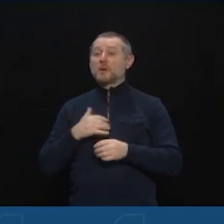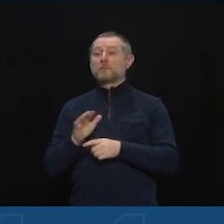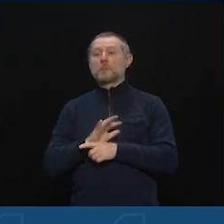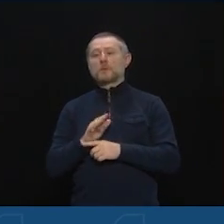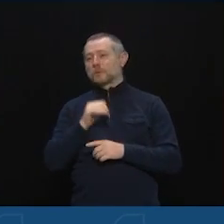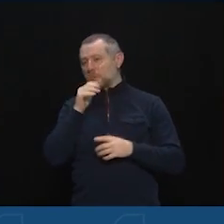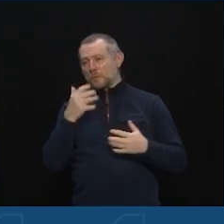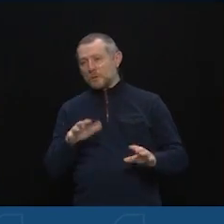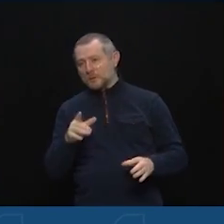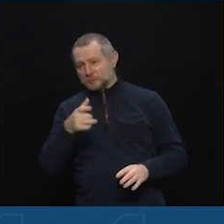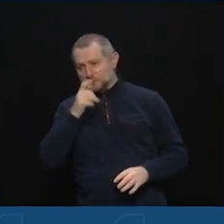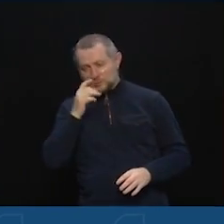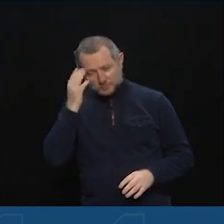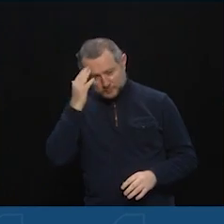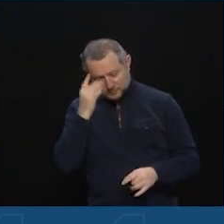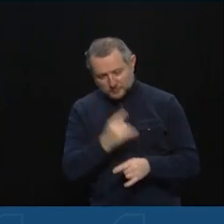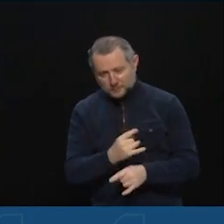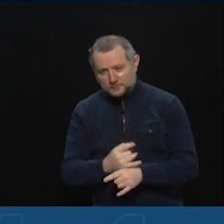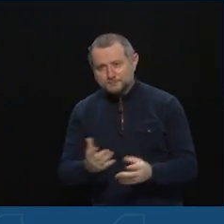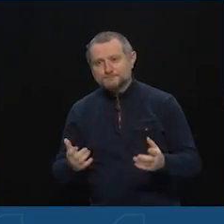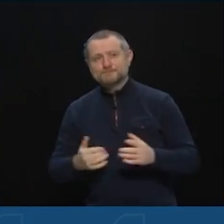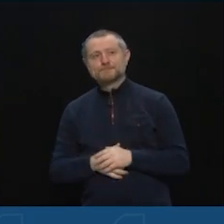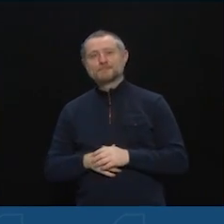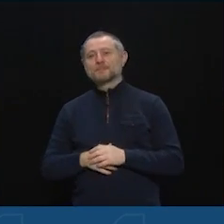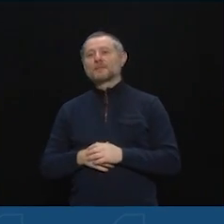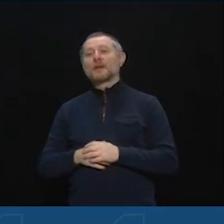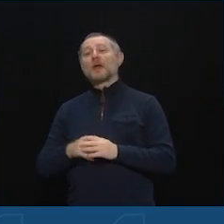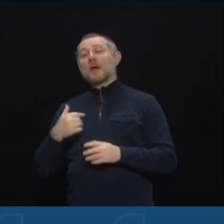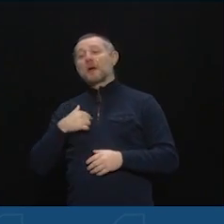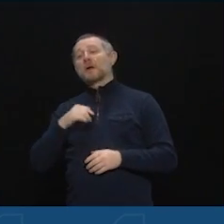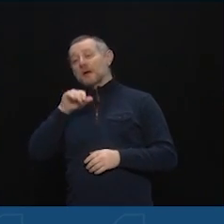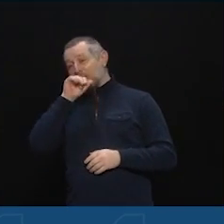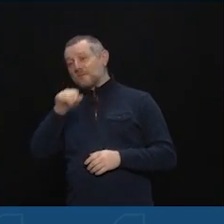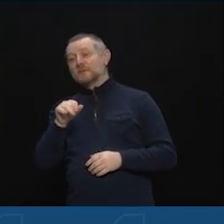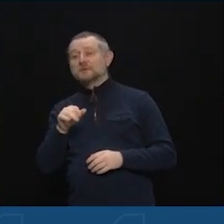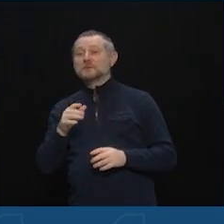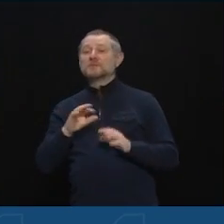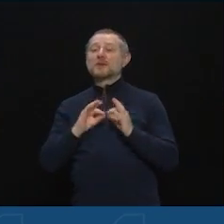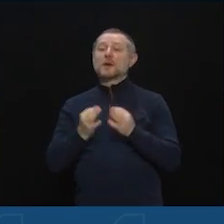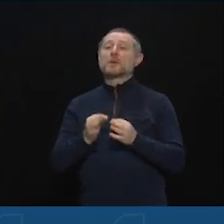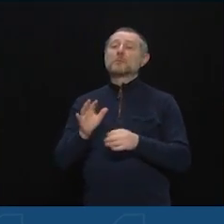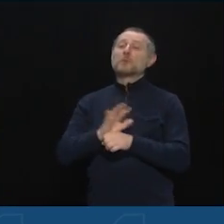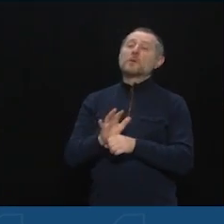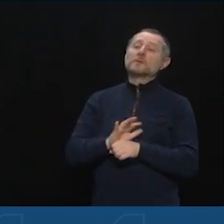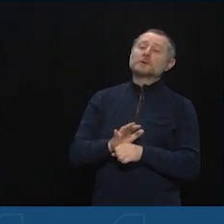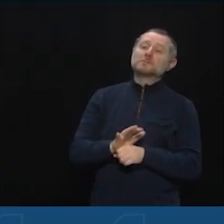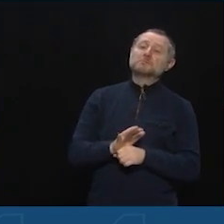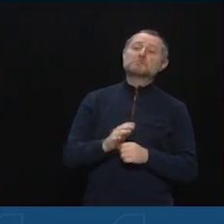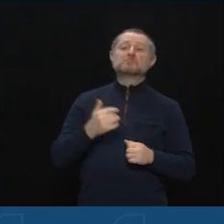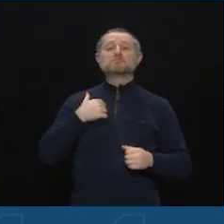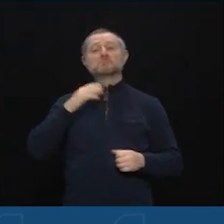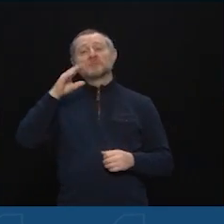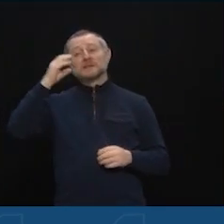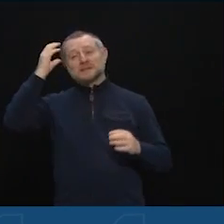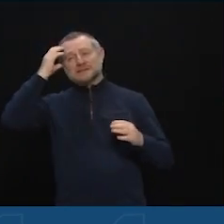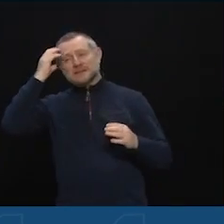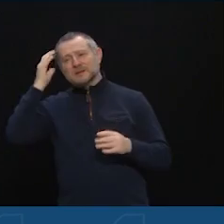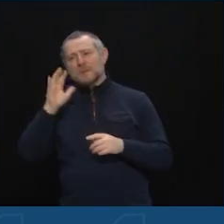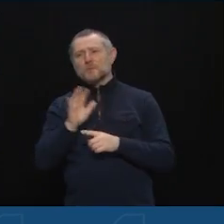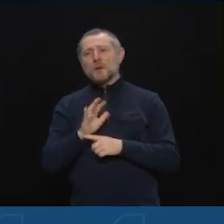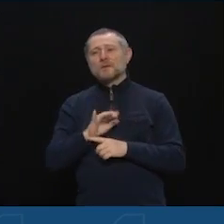but there's. I love Bambi, but I digress. How come Disney always kills off the mother? I just want to